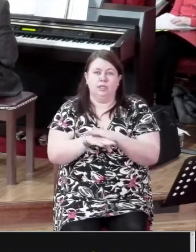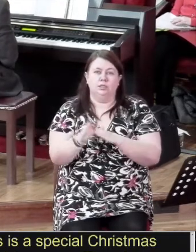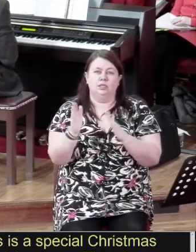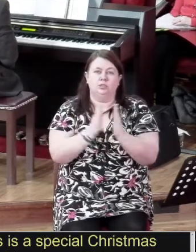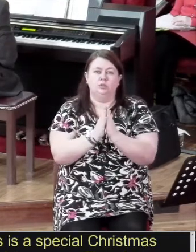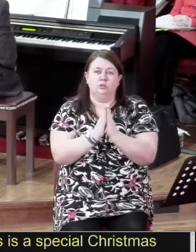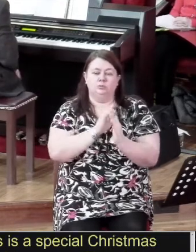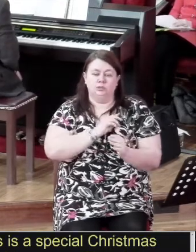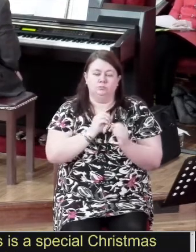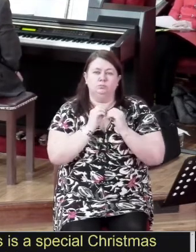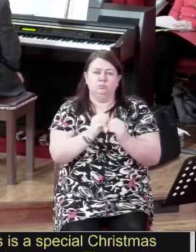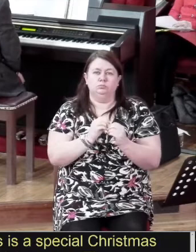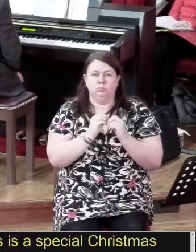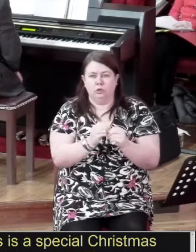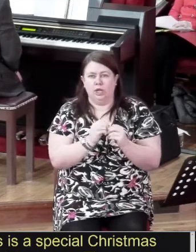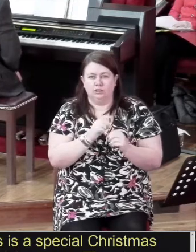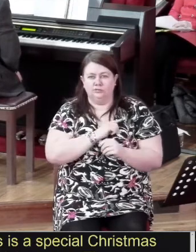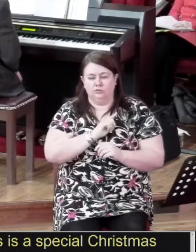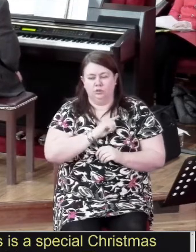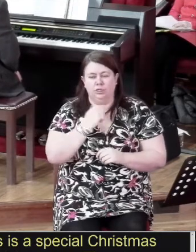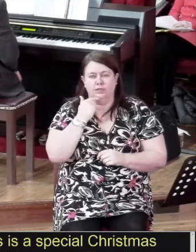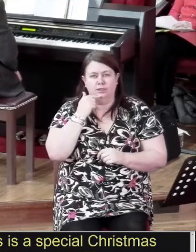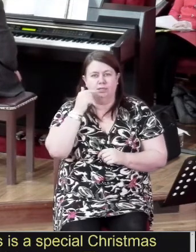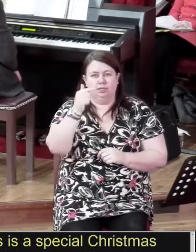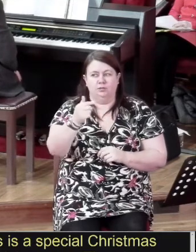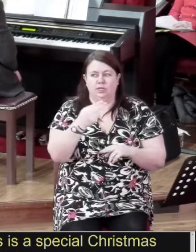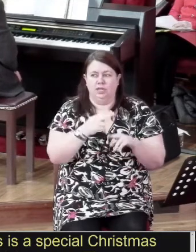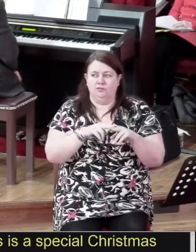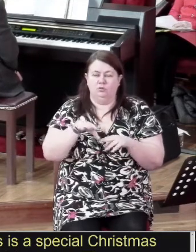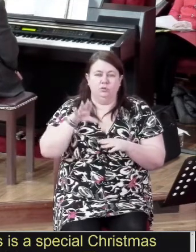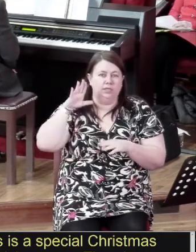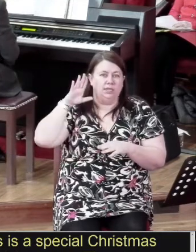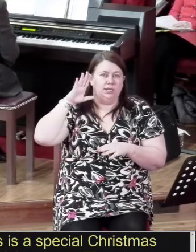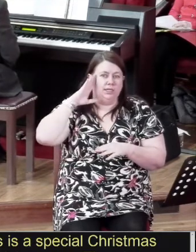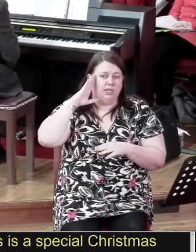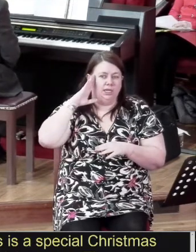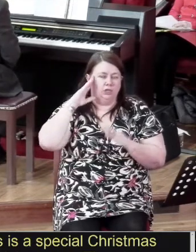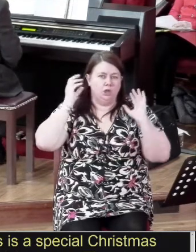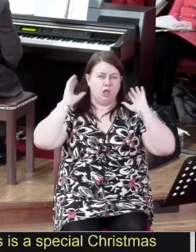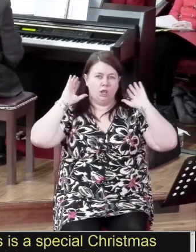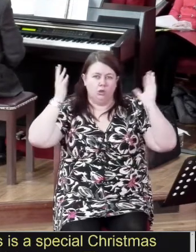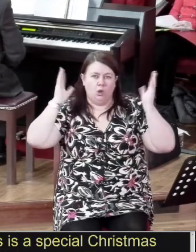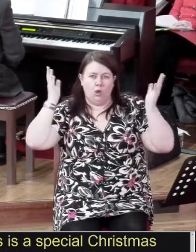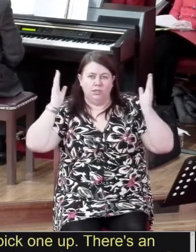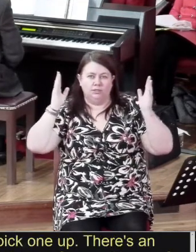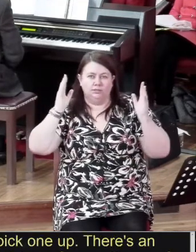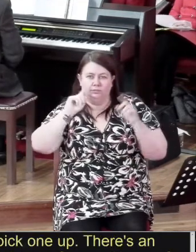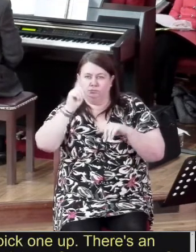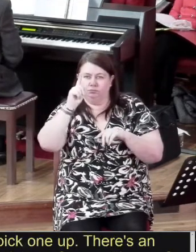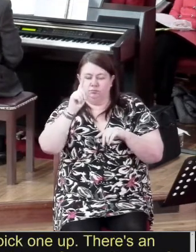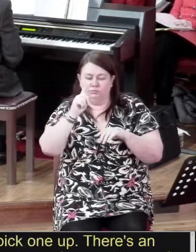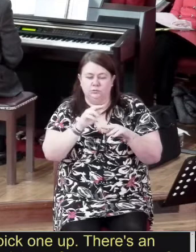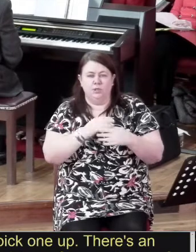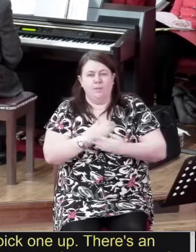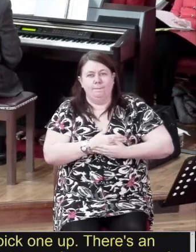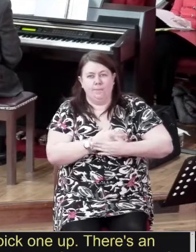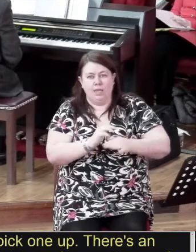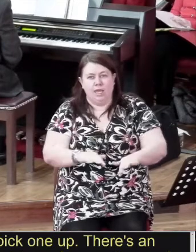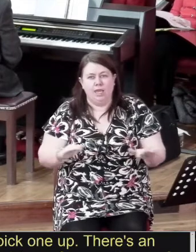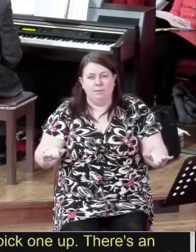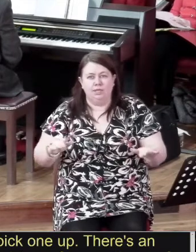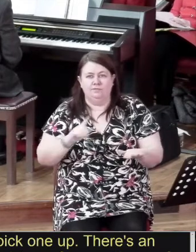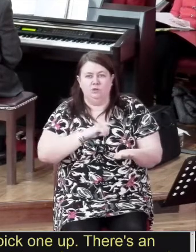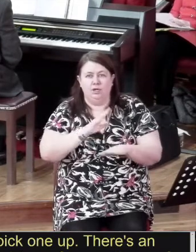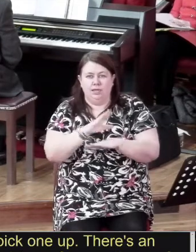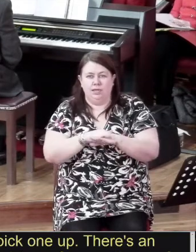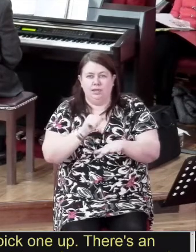Sunday morning. If you hear a great noise, it's because the creche are having their Christmas party. So if I disappear out,